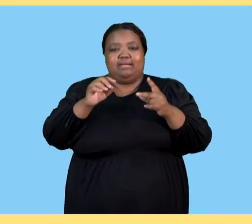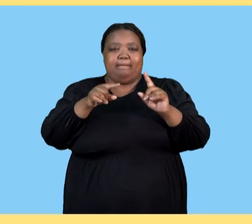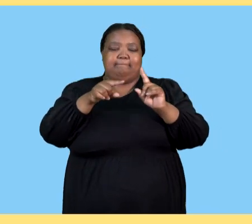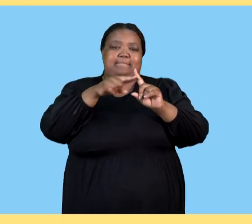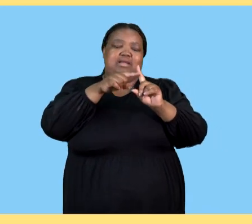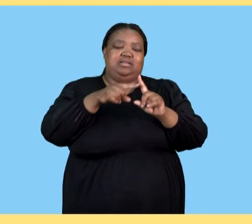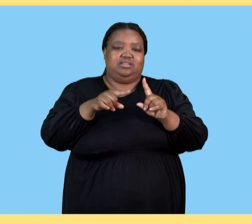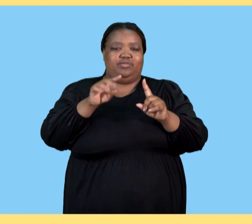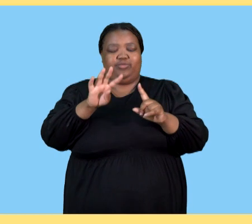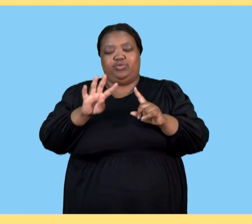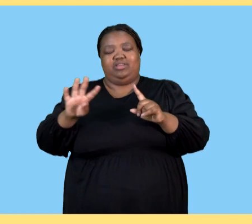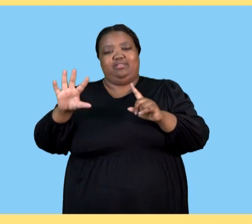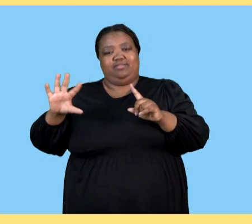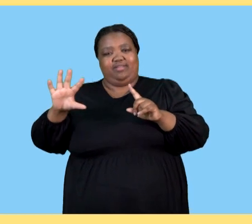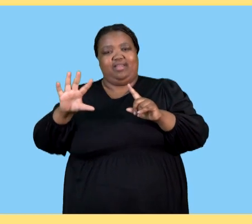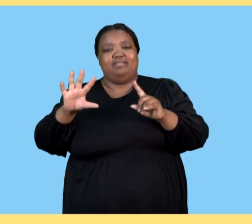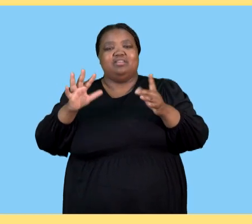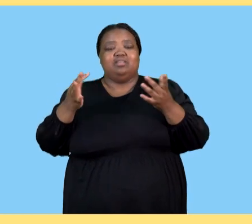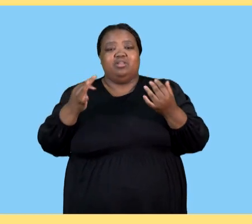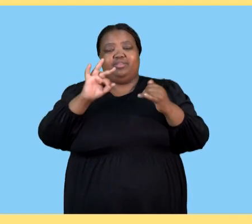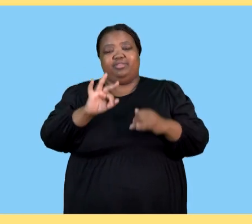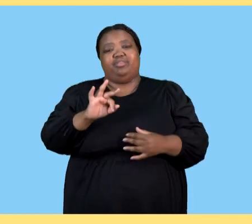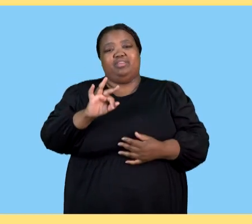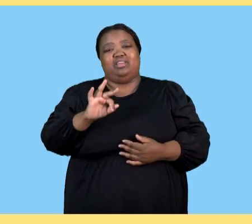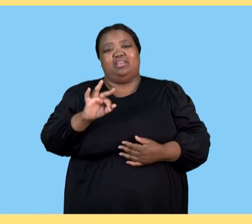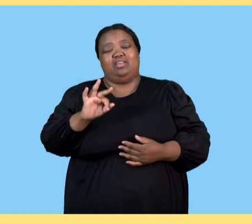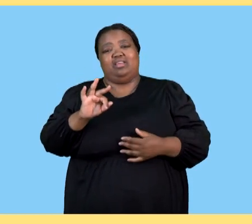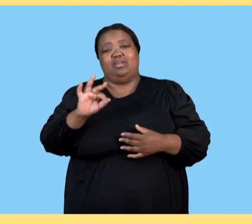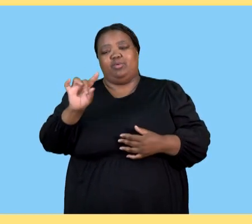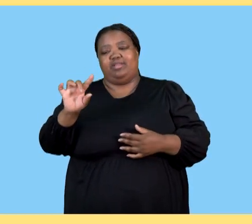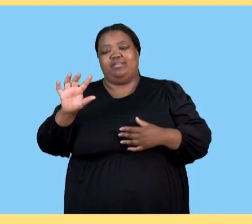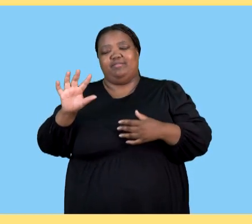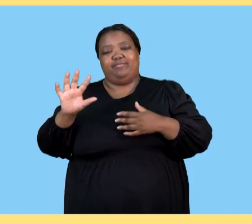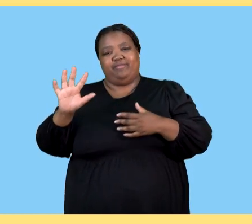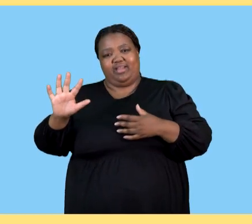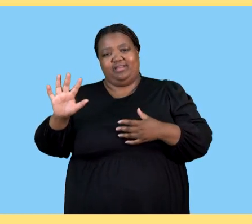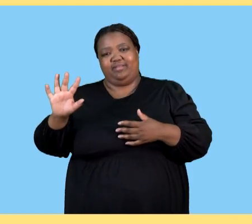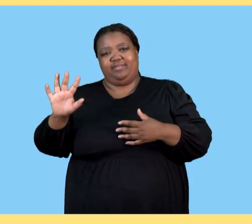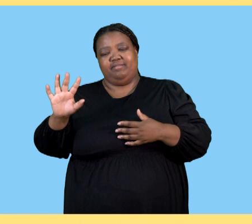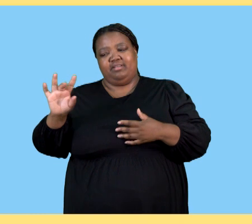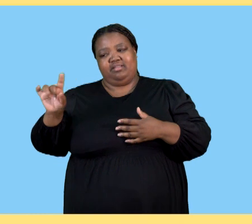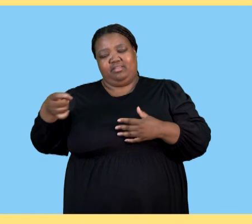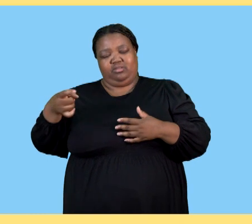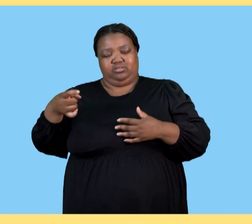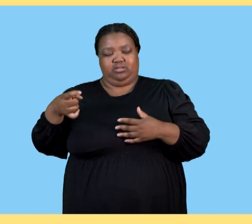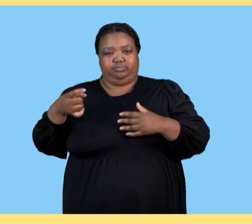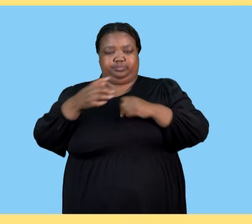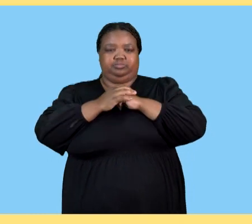plus 45. That gives me 315,000. I come to the debit